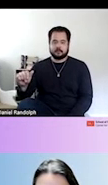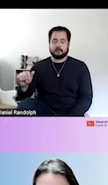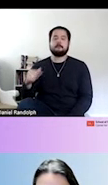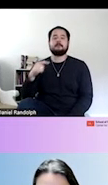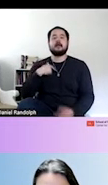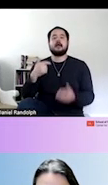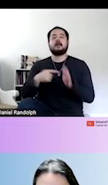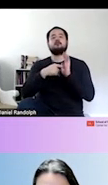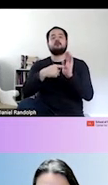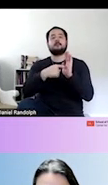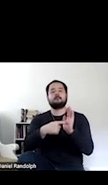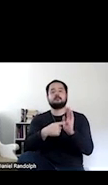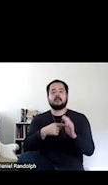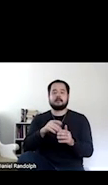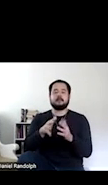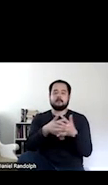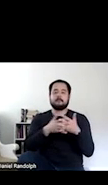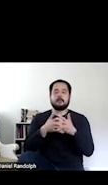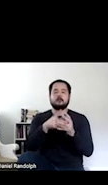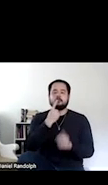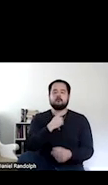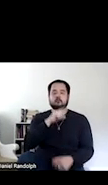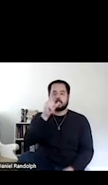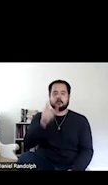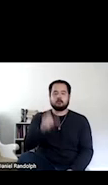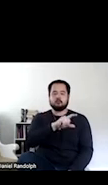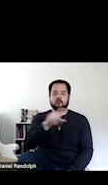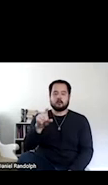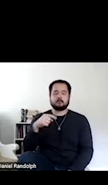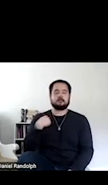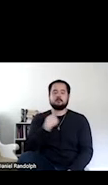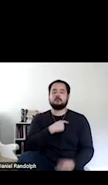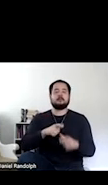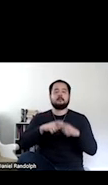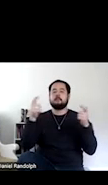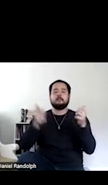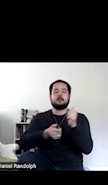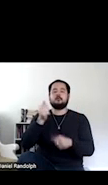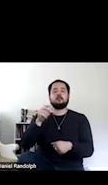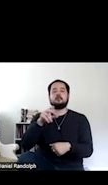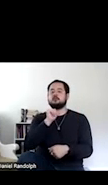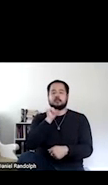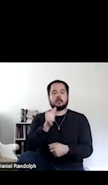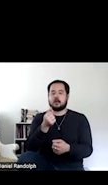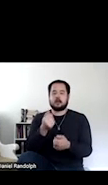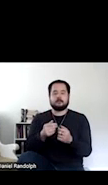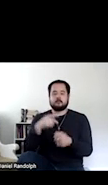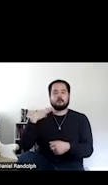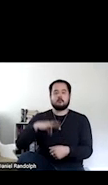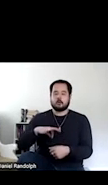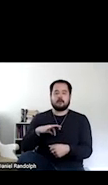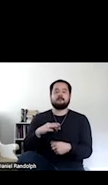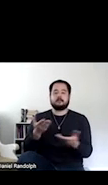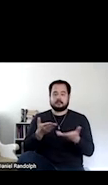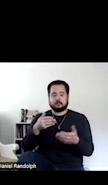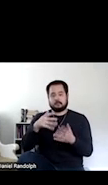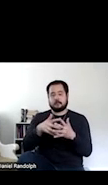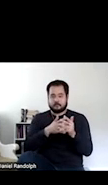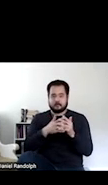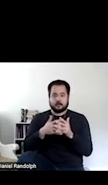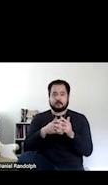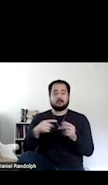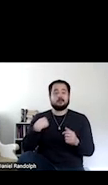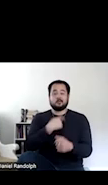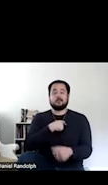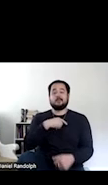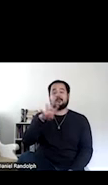Red Cross. We are the largest nonprofit in the United States of America. We are 40% of the nation's blood supply, and